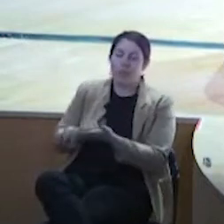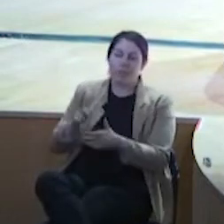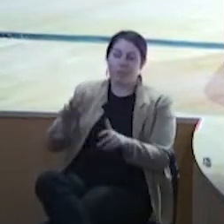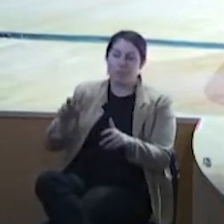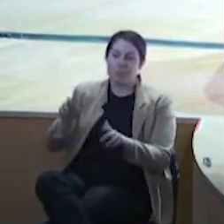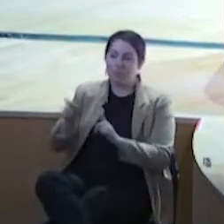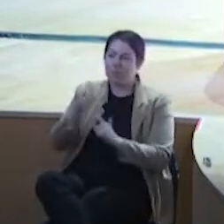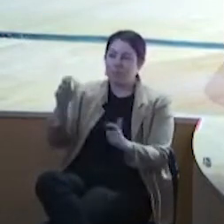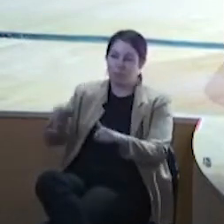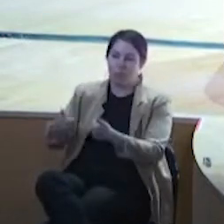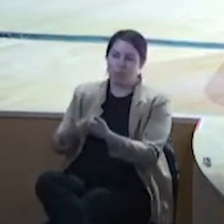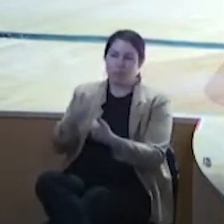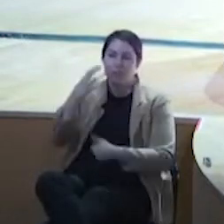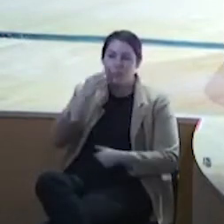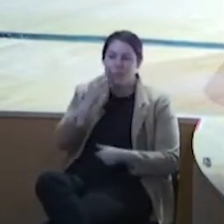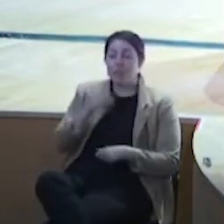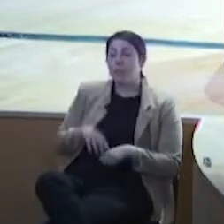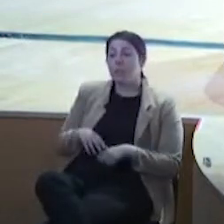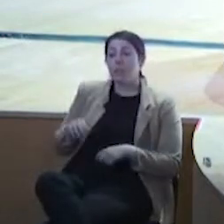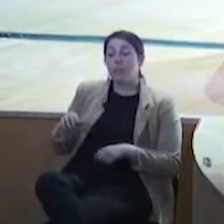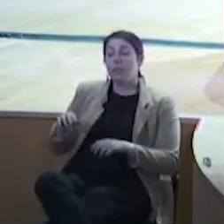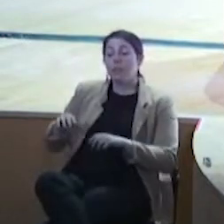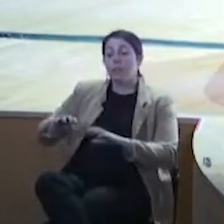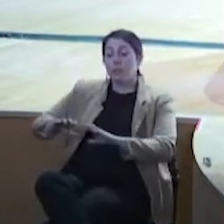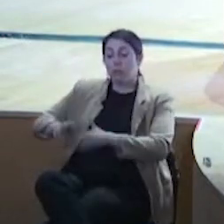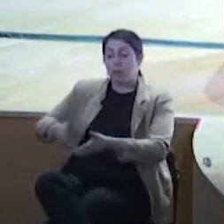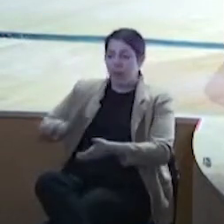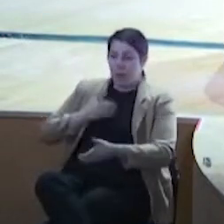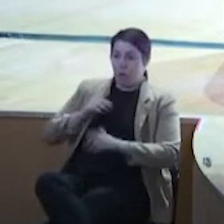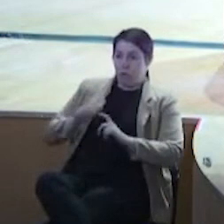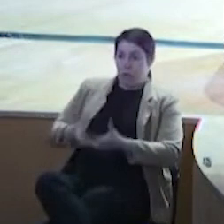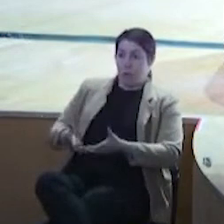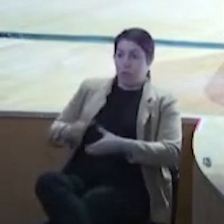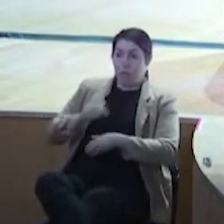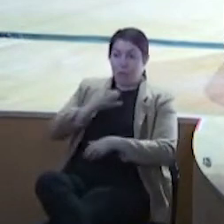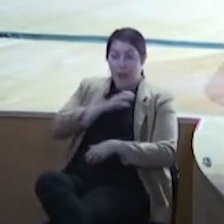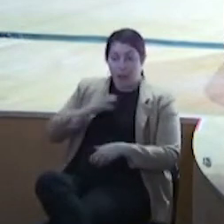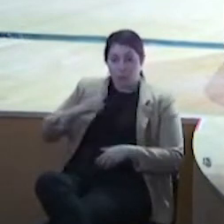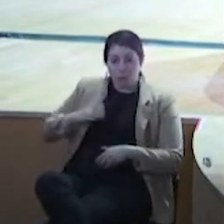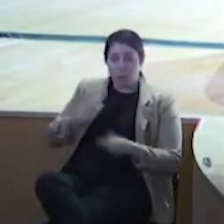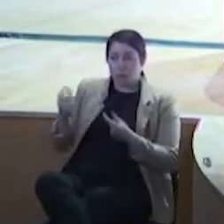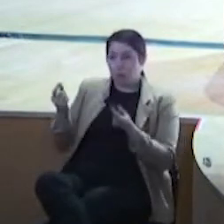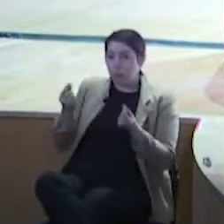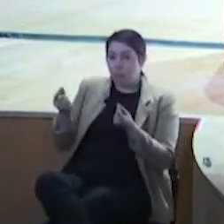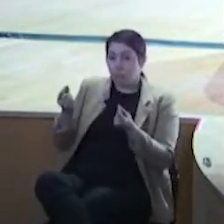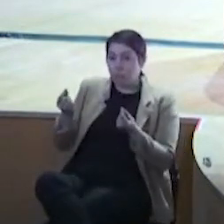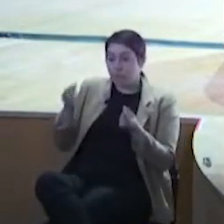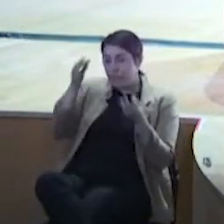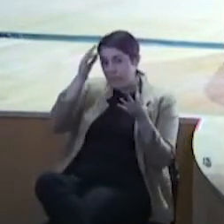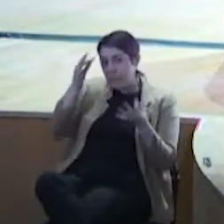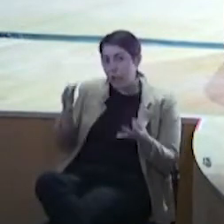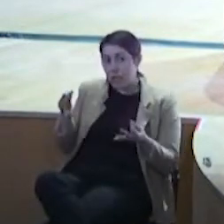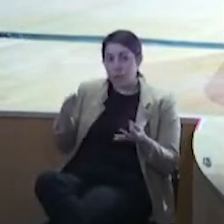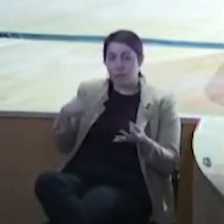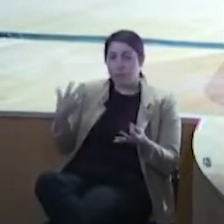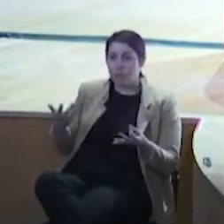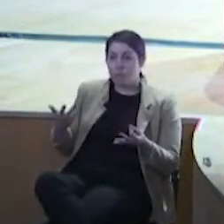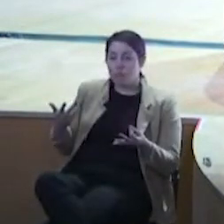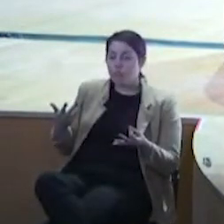and what the tribes started to do. Our tribal council, which are 9 members of our tribal